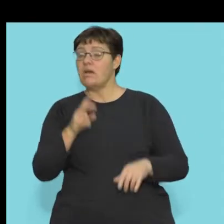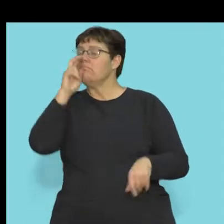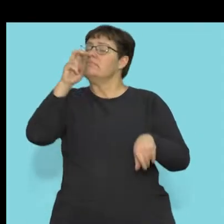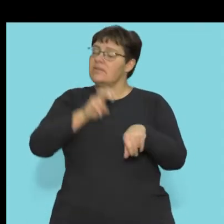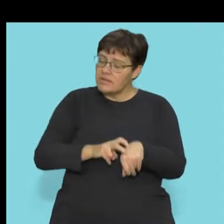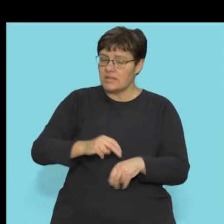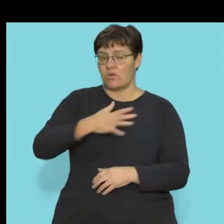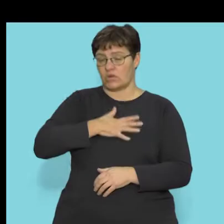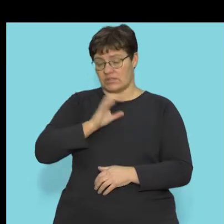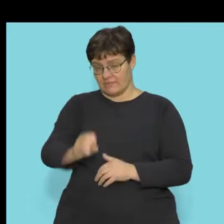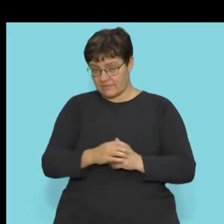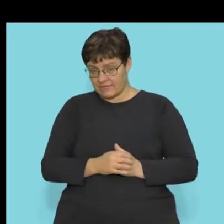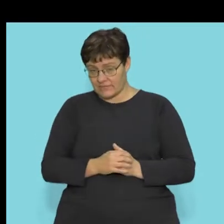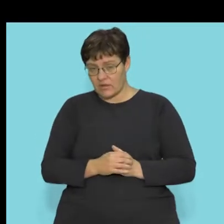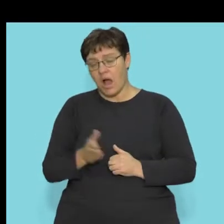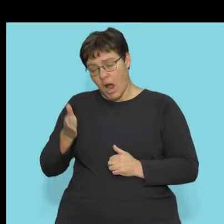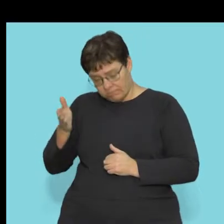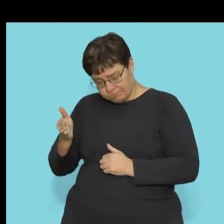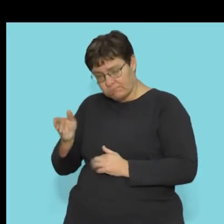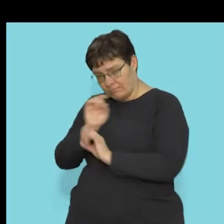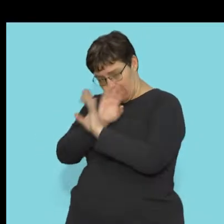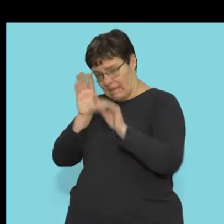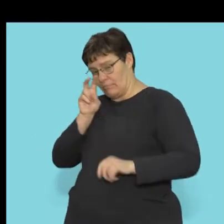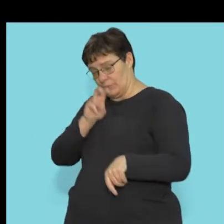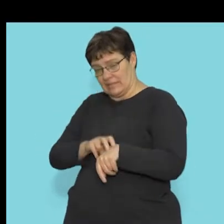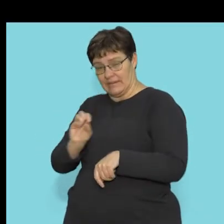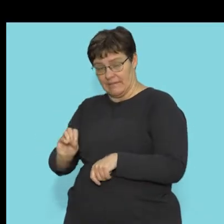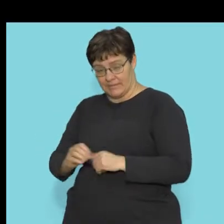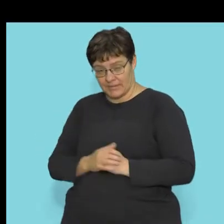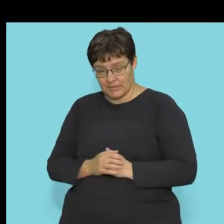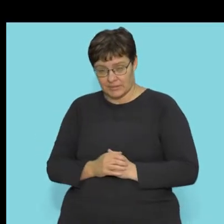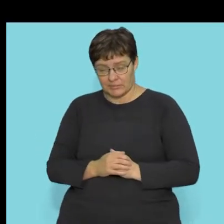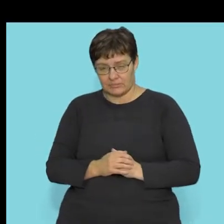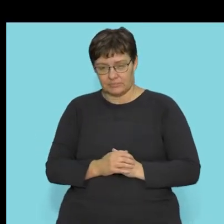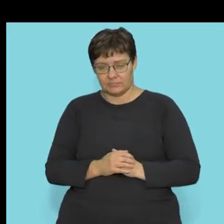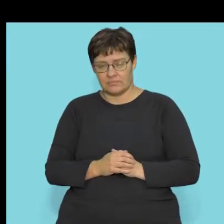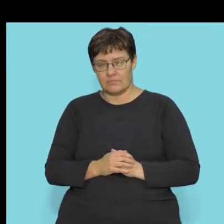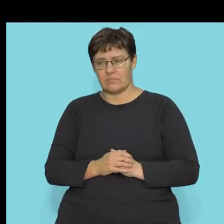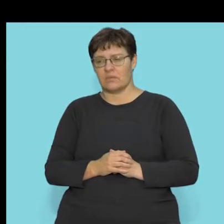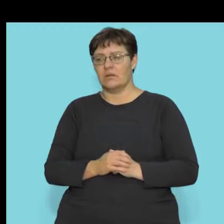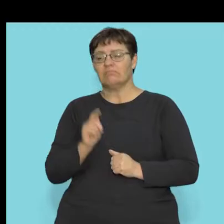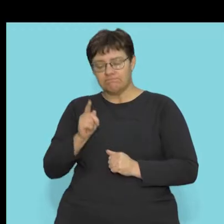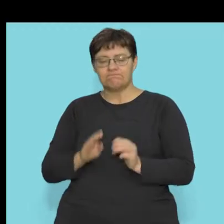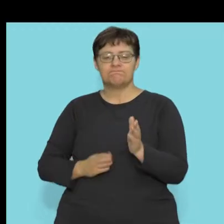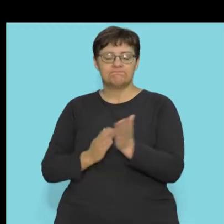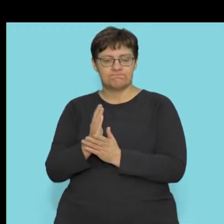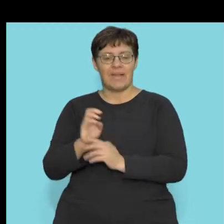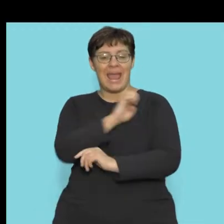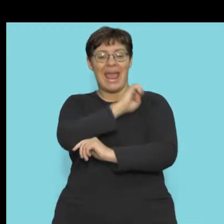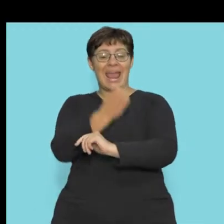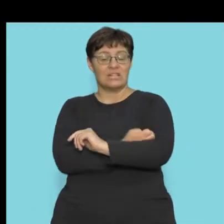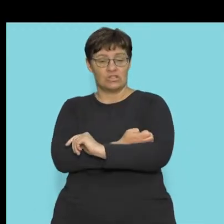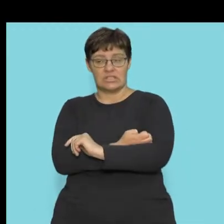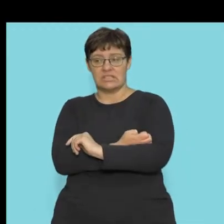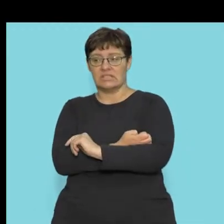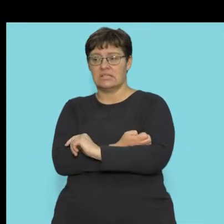requires oxygen. We see that oxygen is clearly needed for this process. This passes the high energy